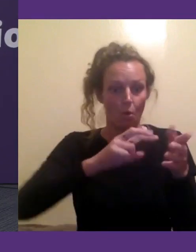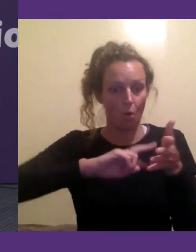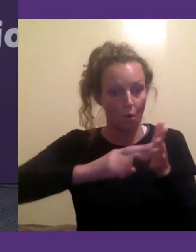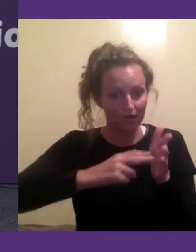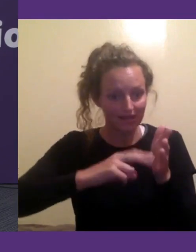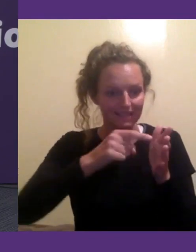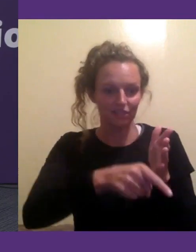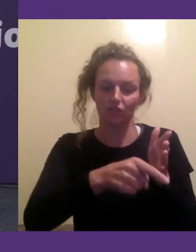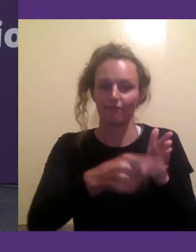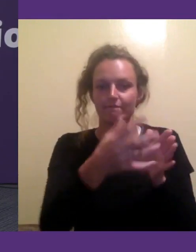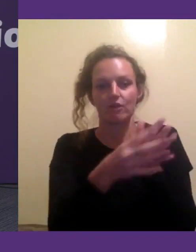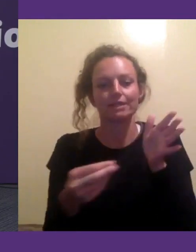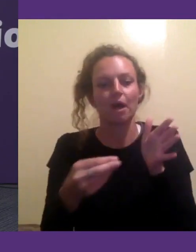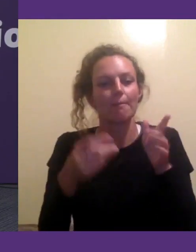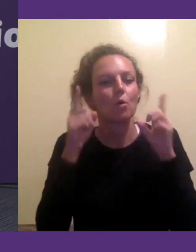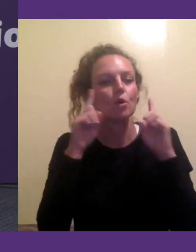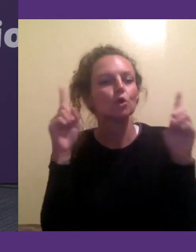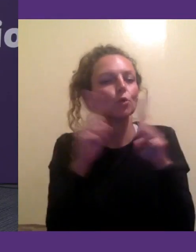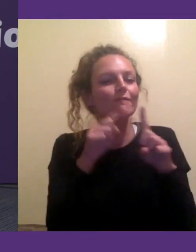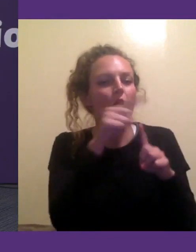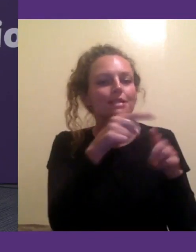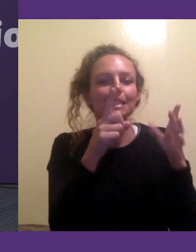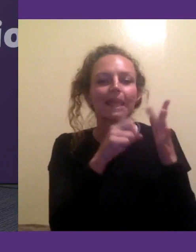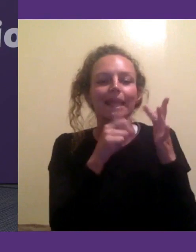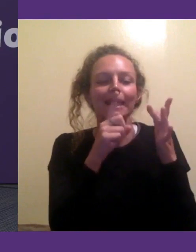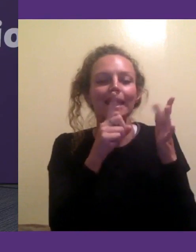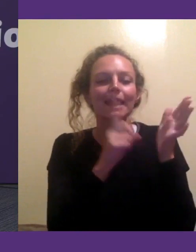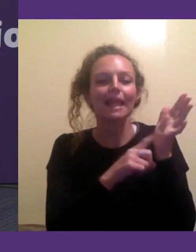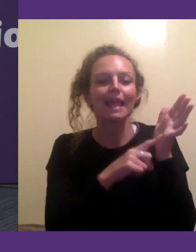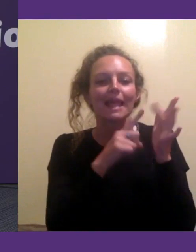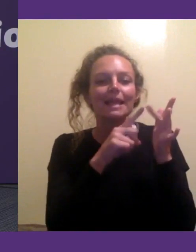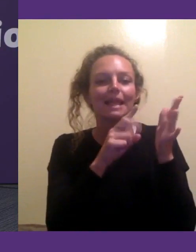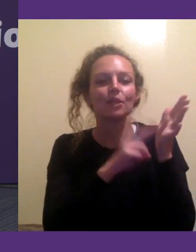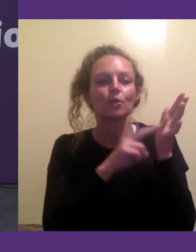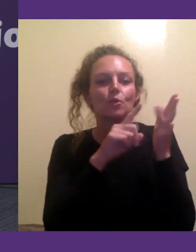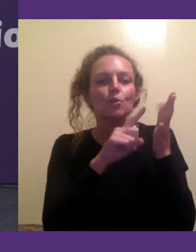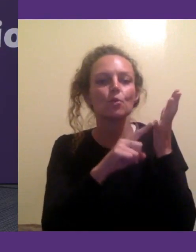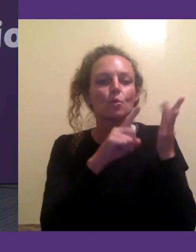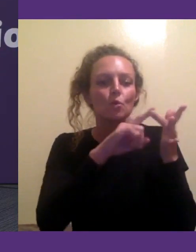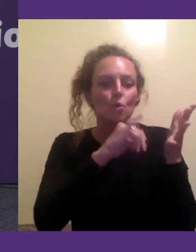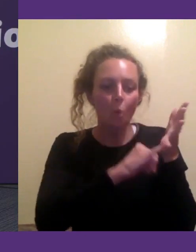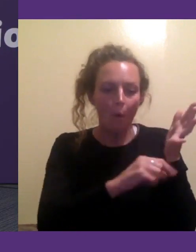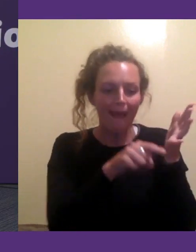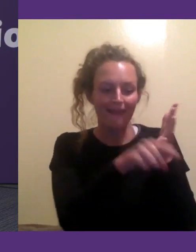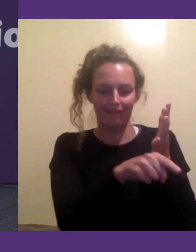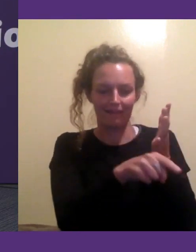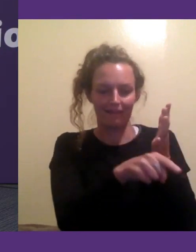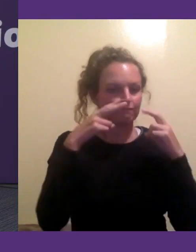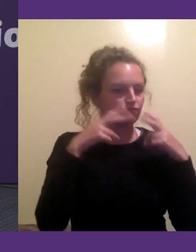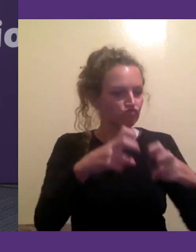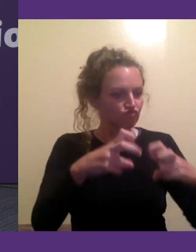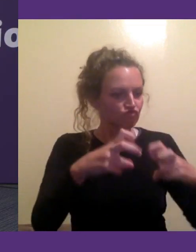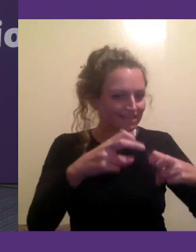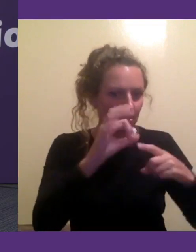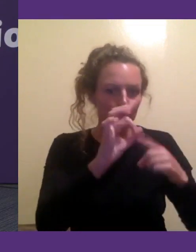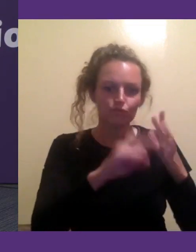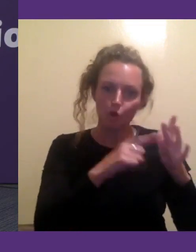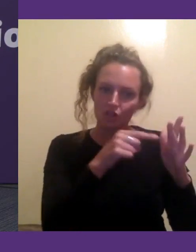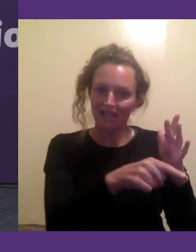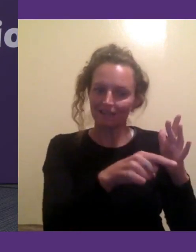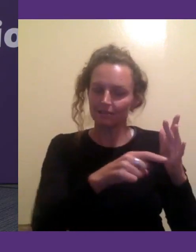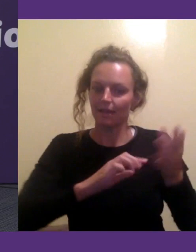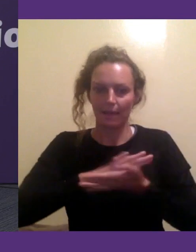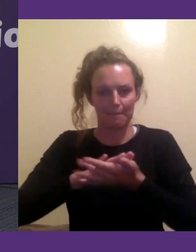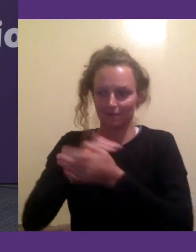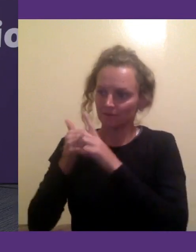research, it makes it easier, if nothing else, for the community. I mean, that's the biggest part for all of us, is how do